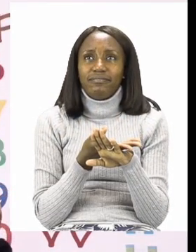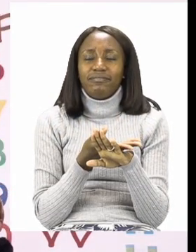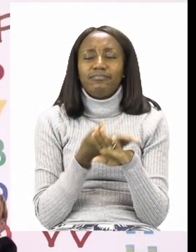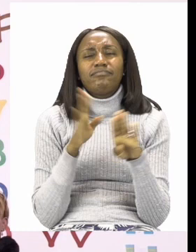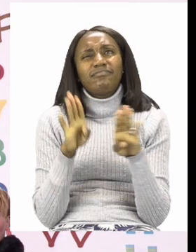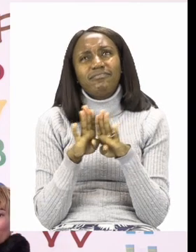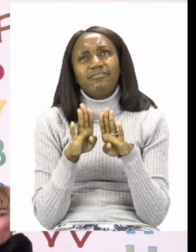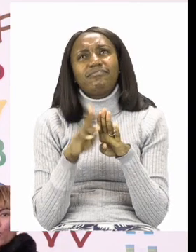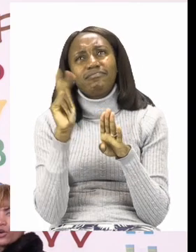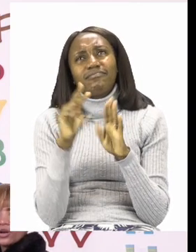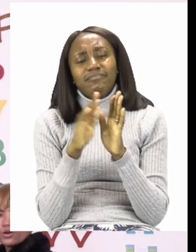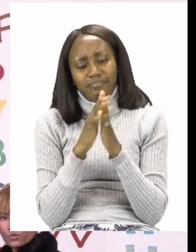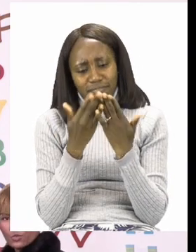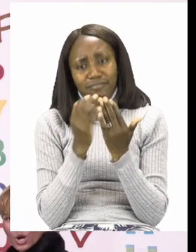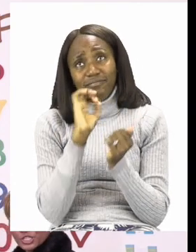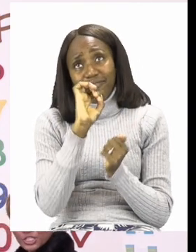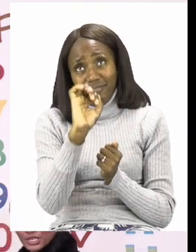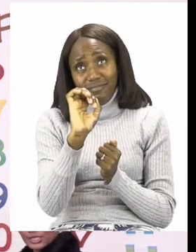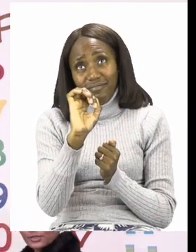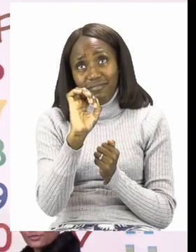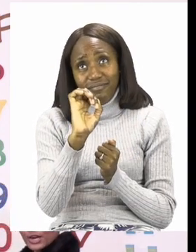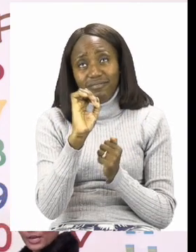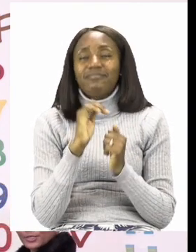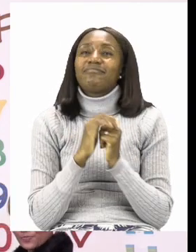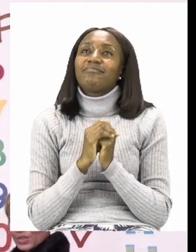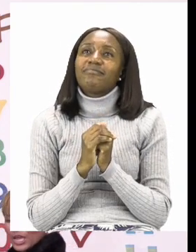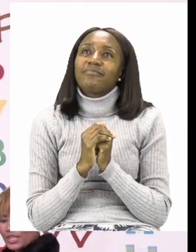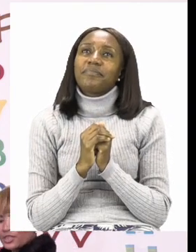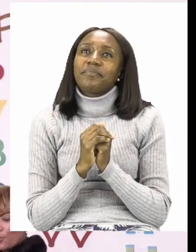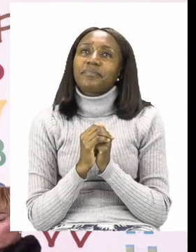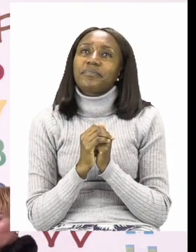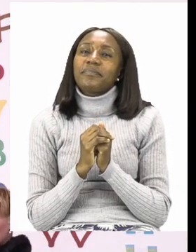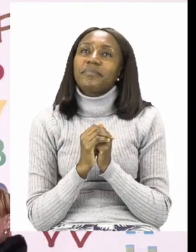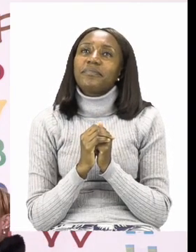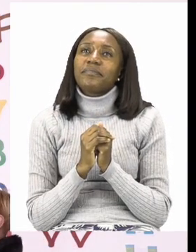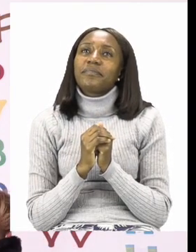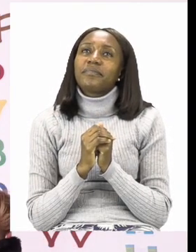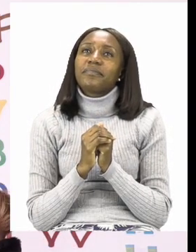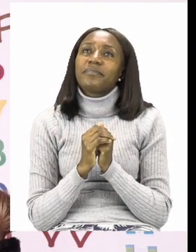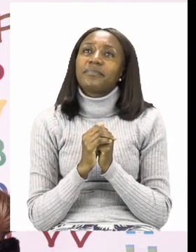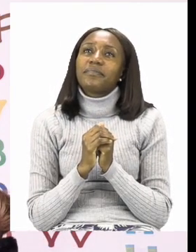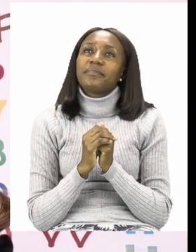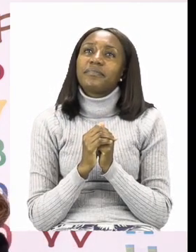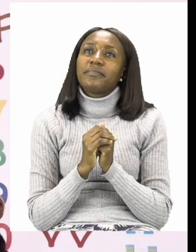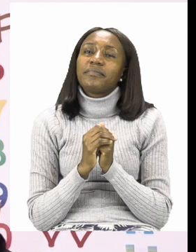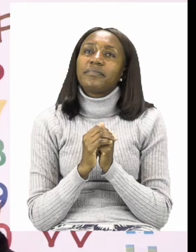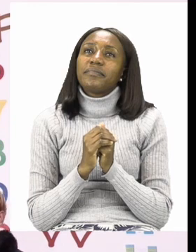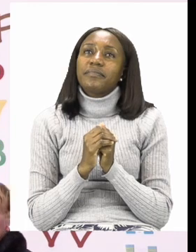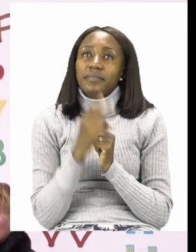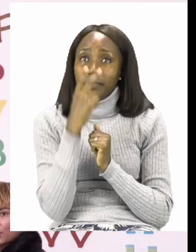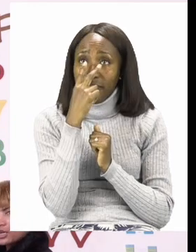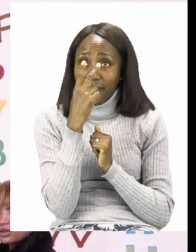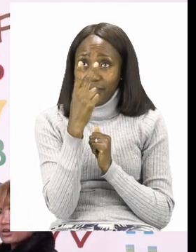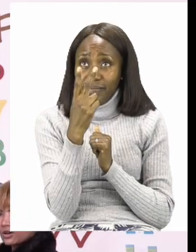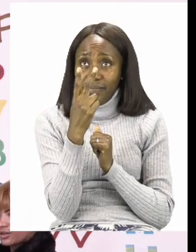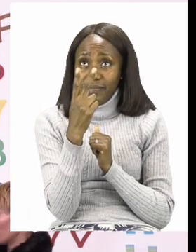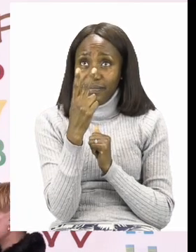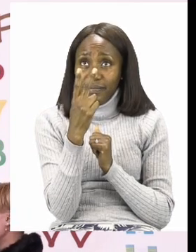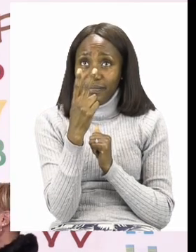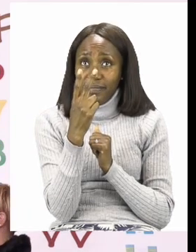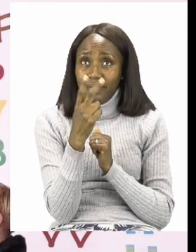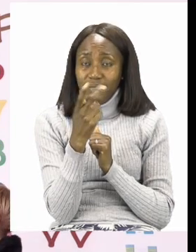find on your worksheet. Right, in the booklet, the following contractions